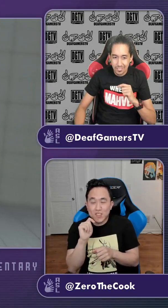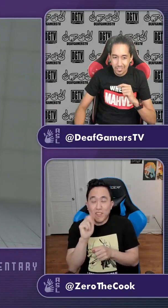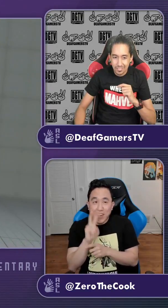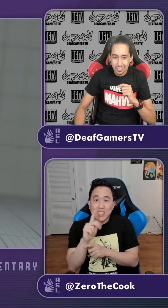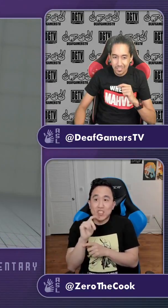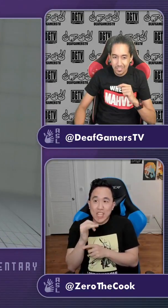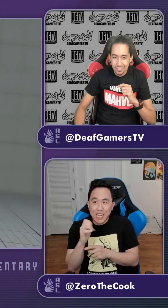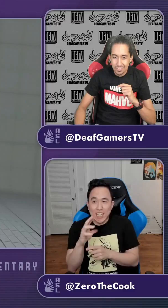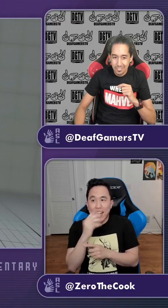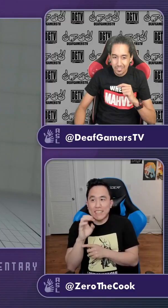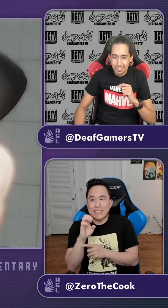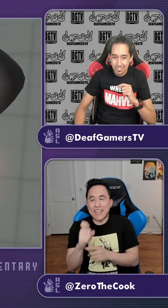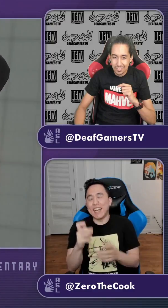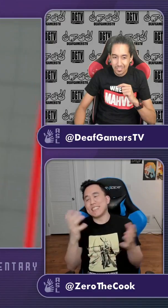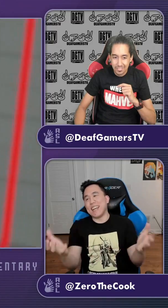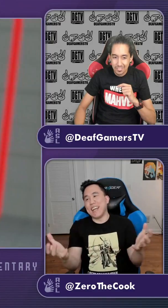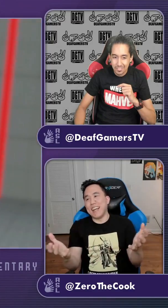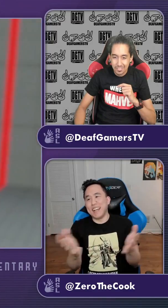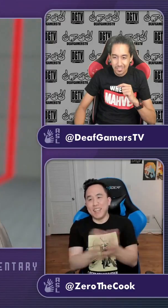Kolin wins.